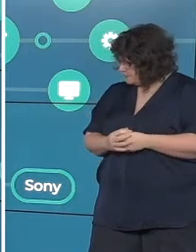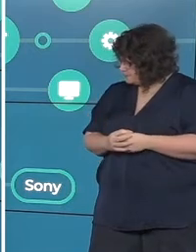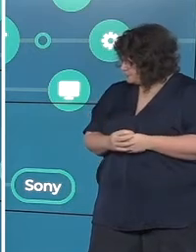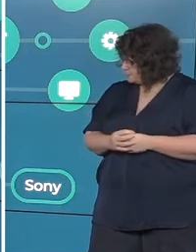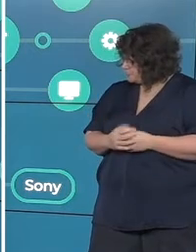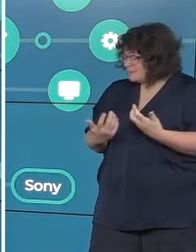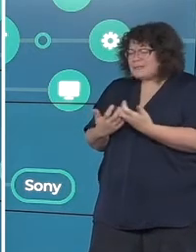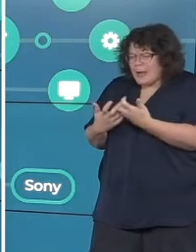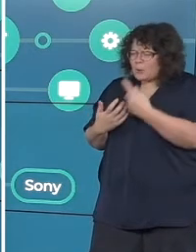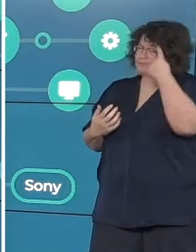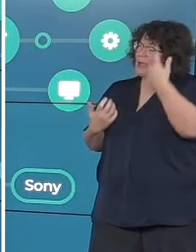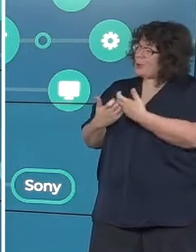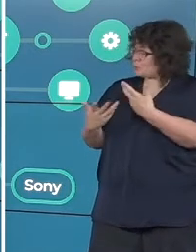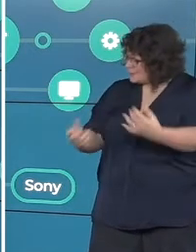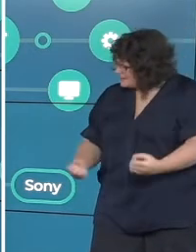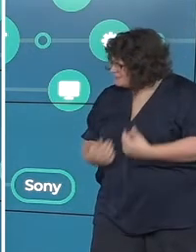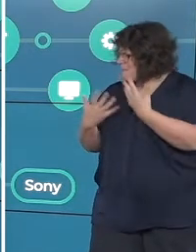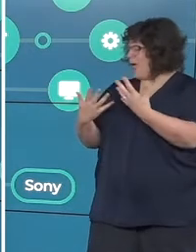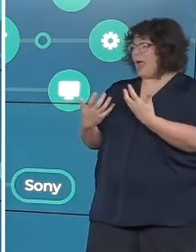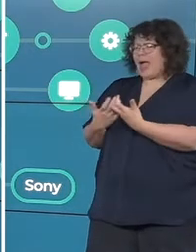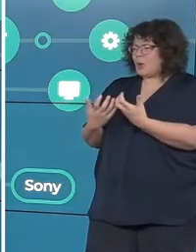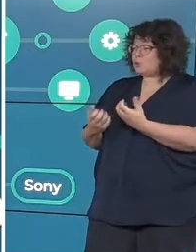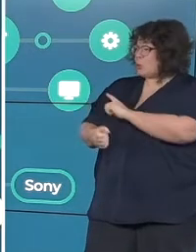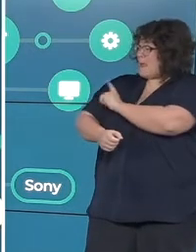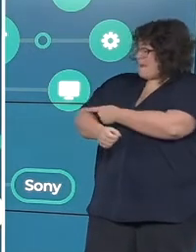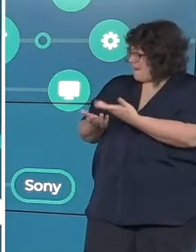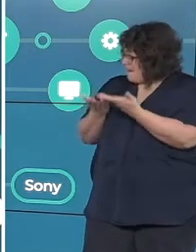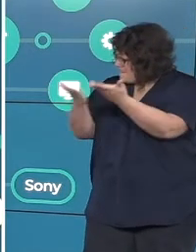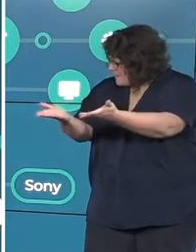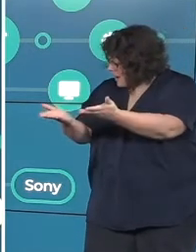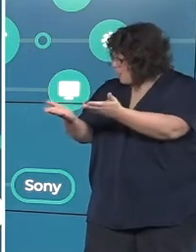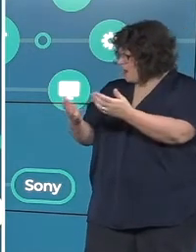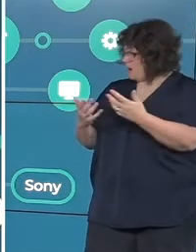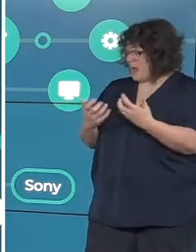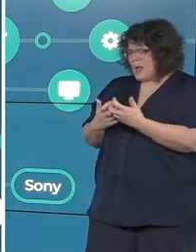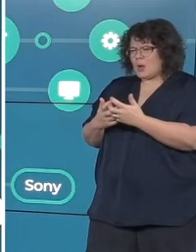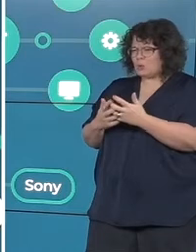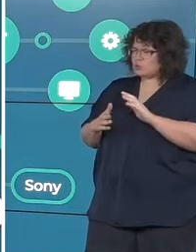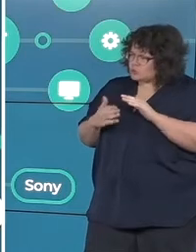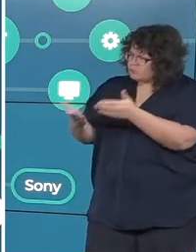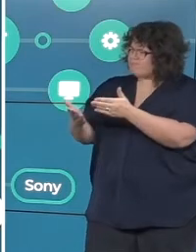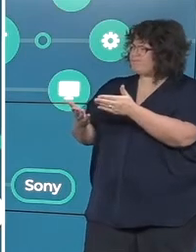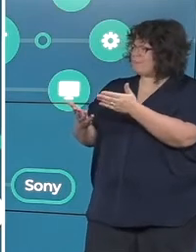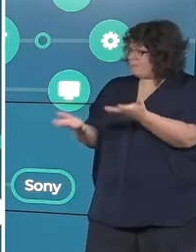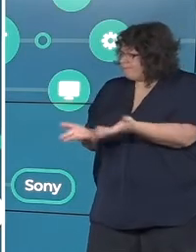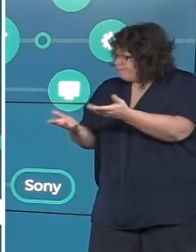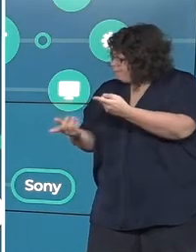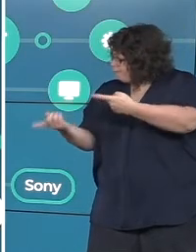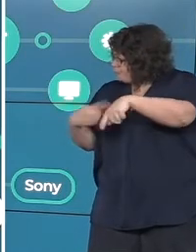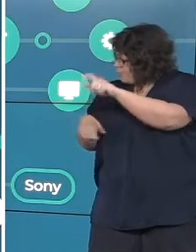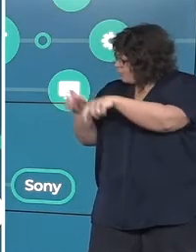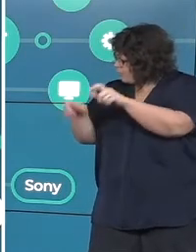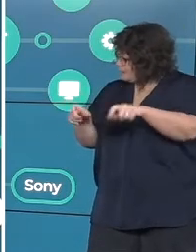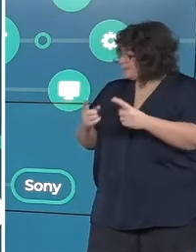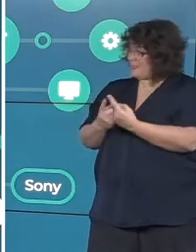think the thing for me, the sort of what moments have stuck out for me, it's more where I get new members of staff joining the bank that come up to me